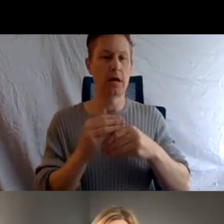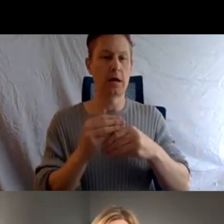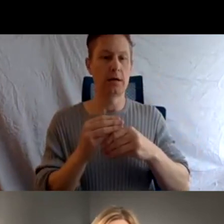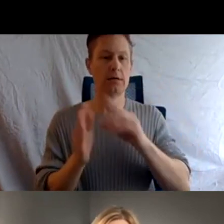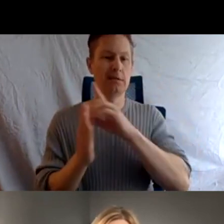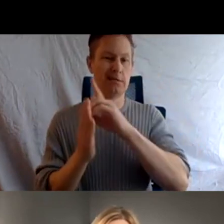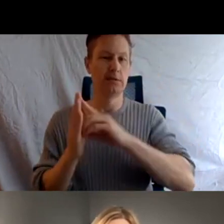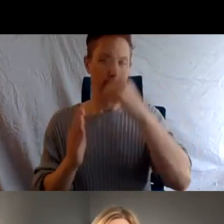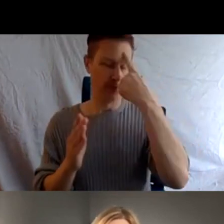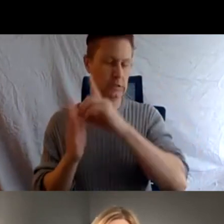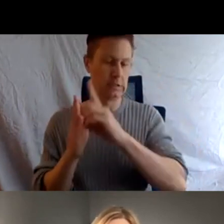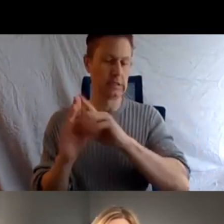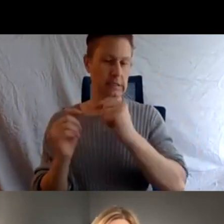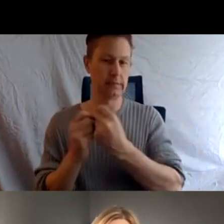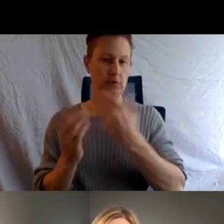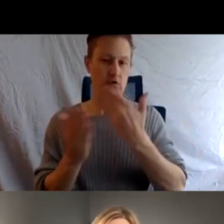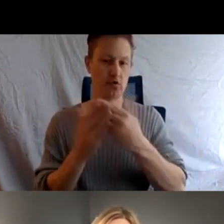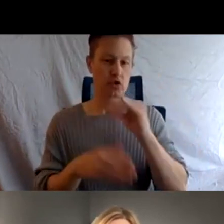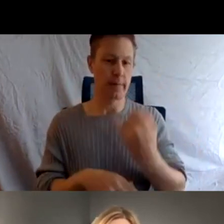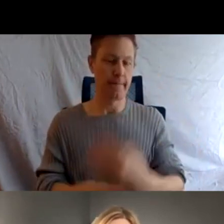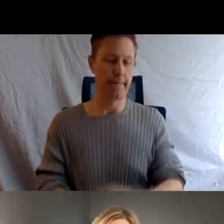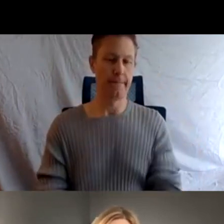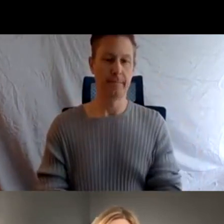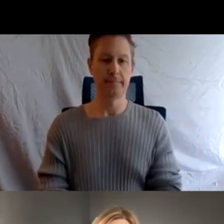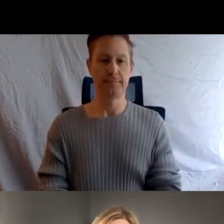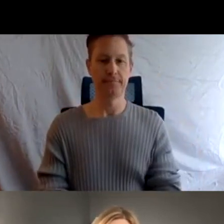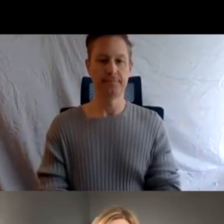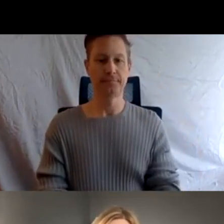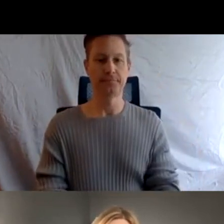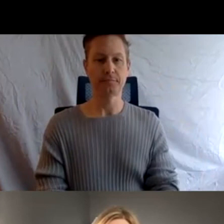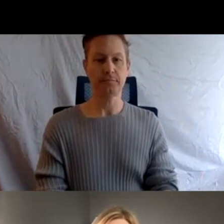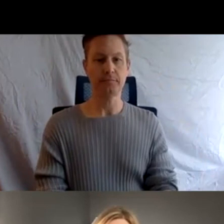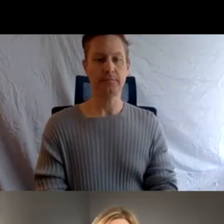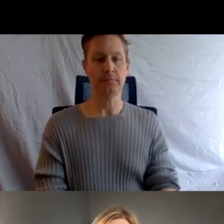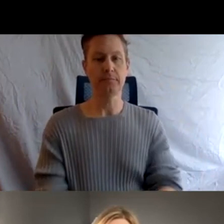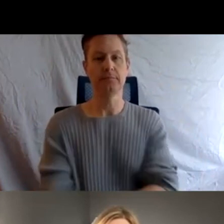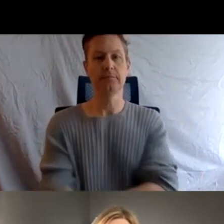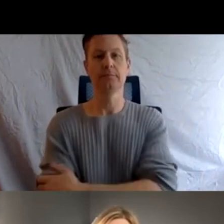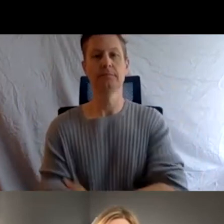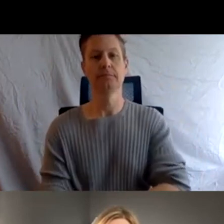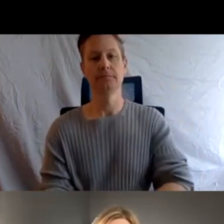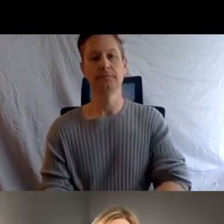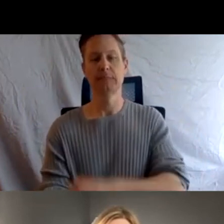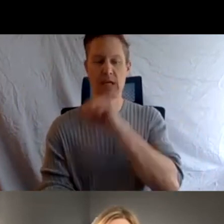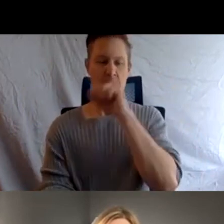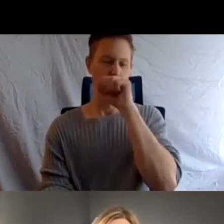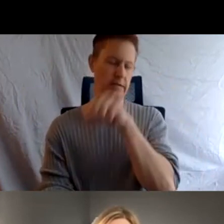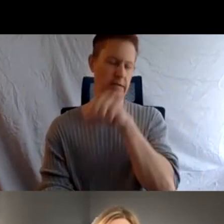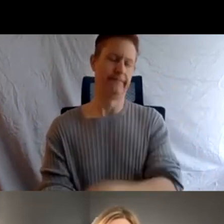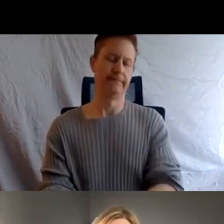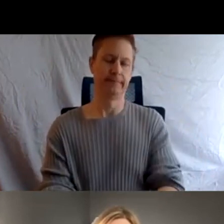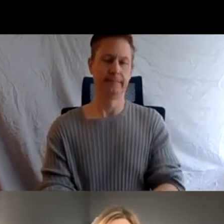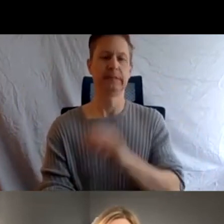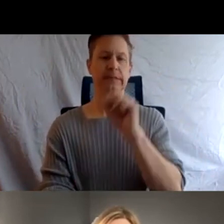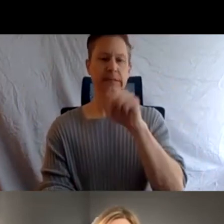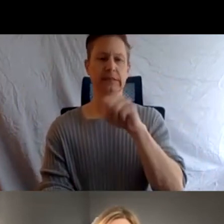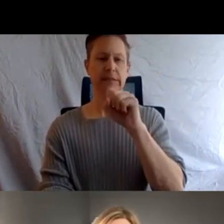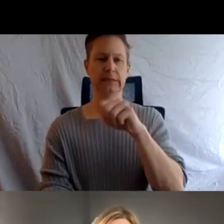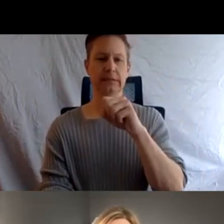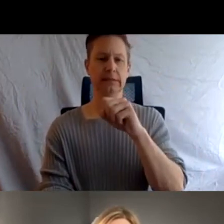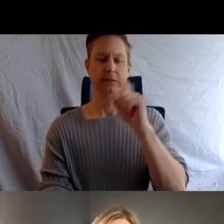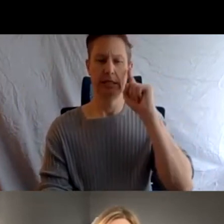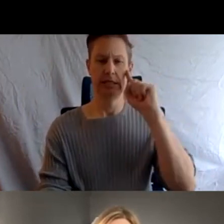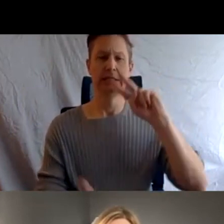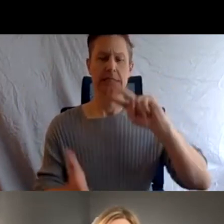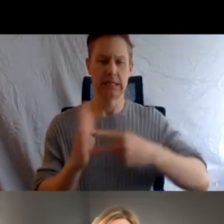team as well. So that was just a little extra thing. I love that. I love that. Yes, very intentional. And